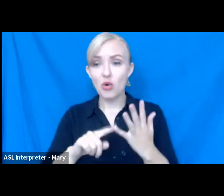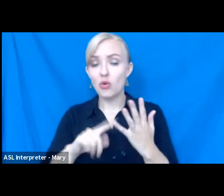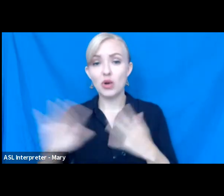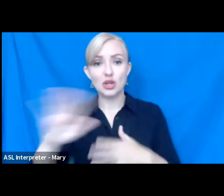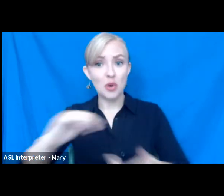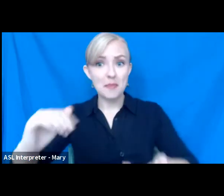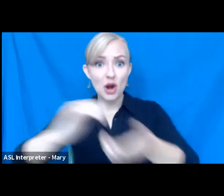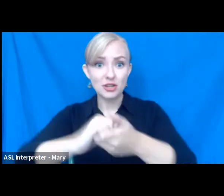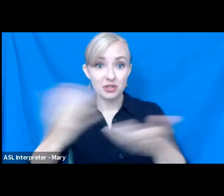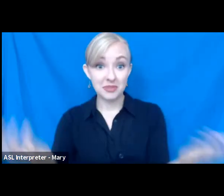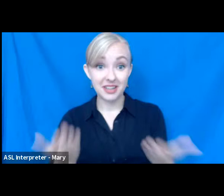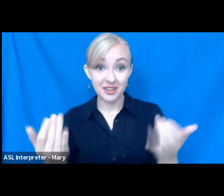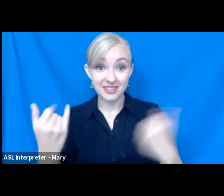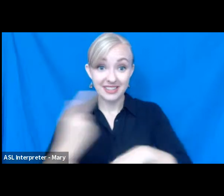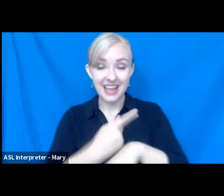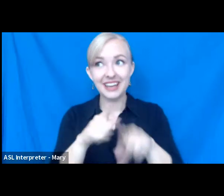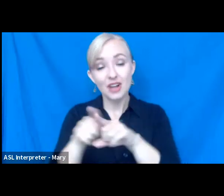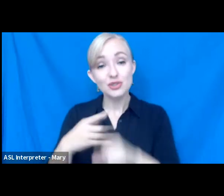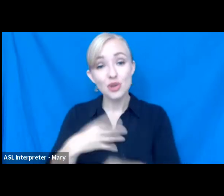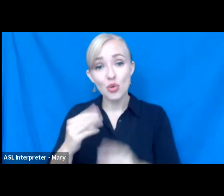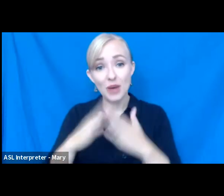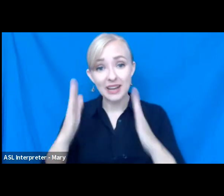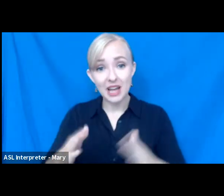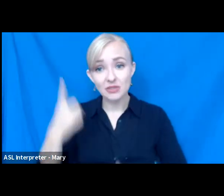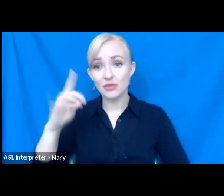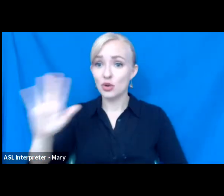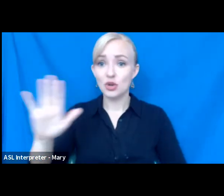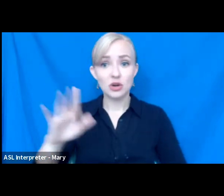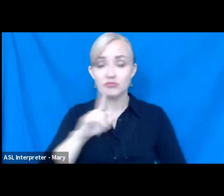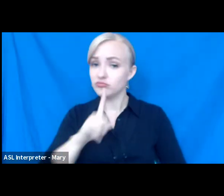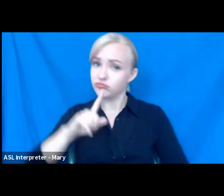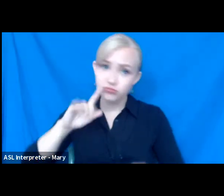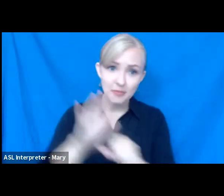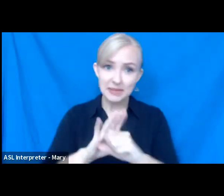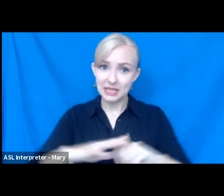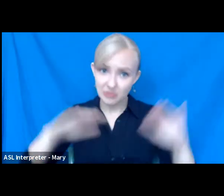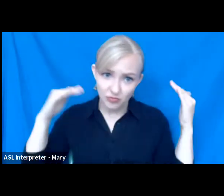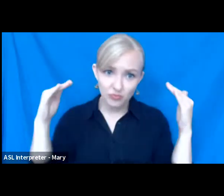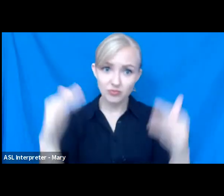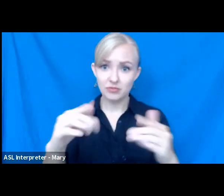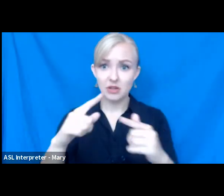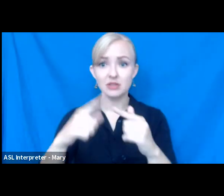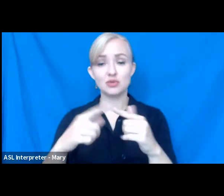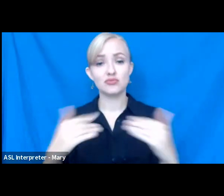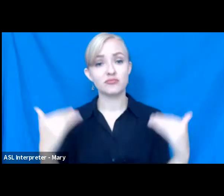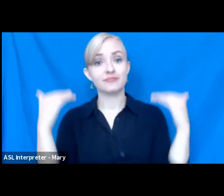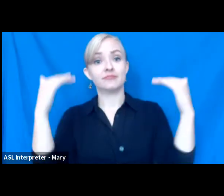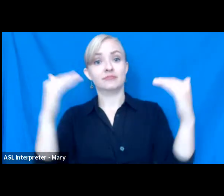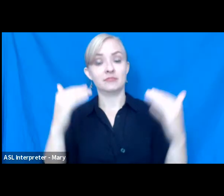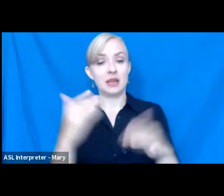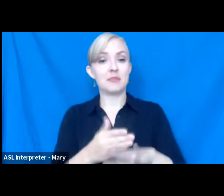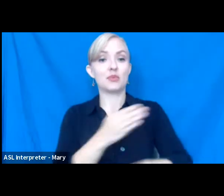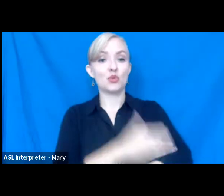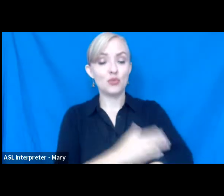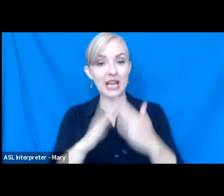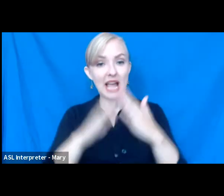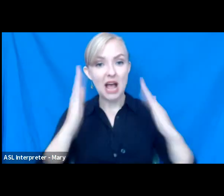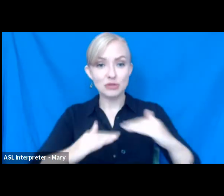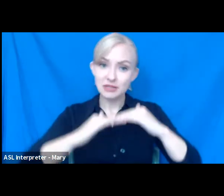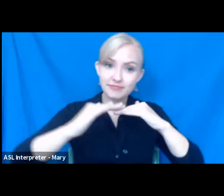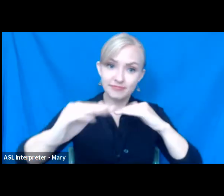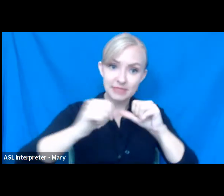today's webinar, and to the White House for your unwavering commitment to advancing housing stability for all